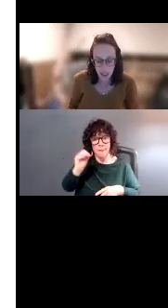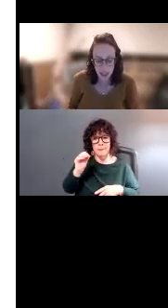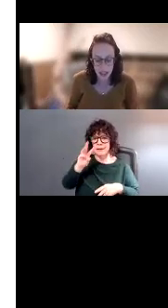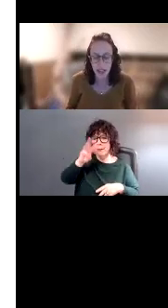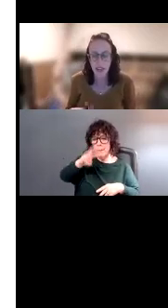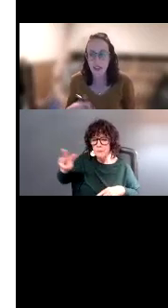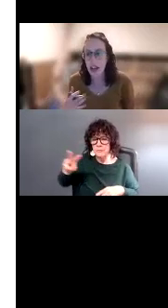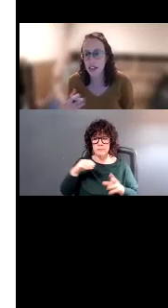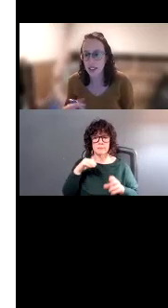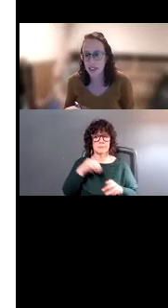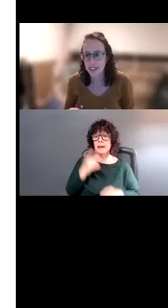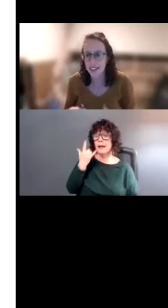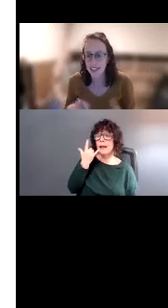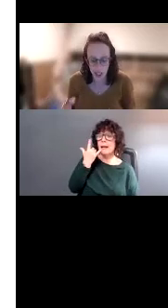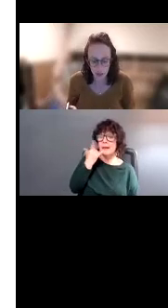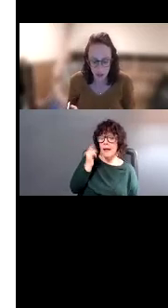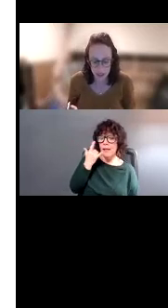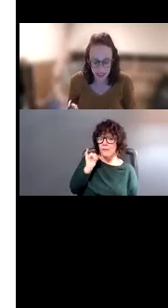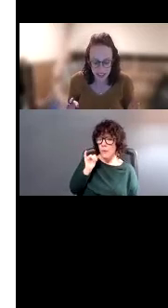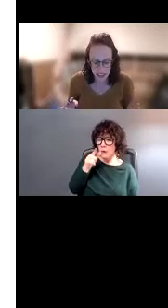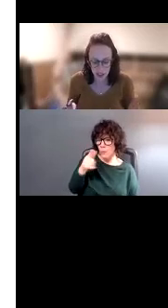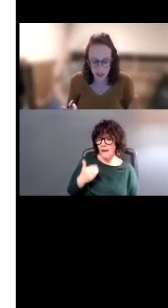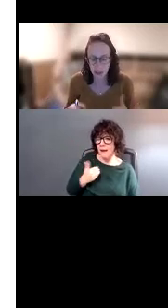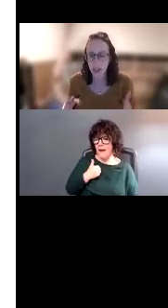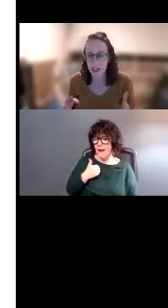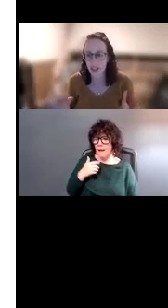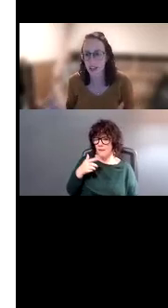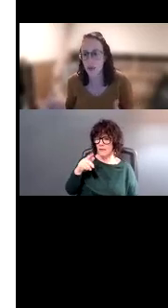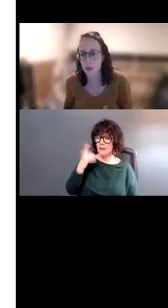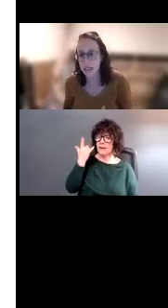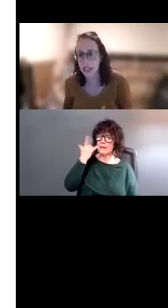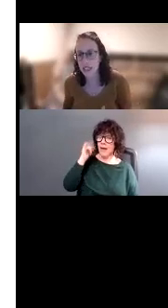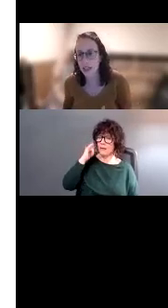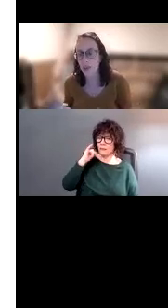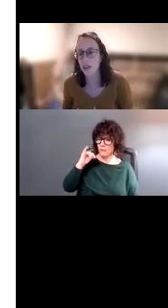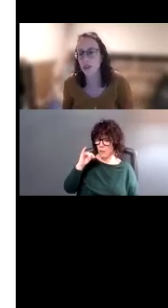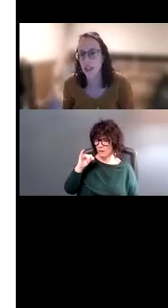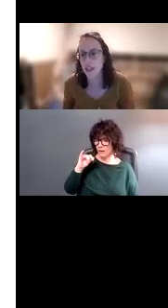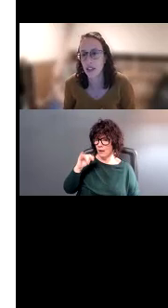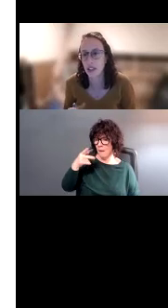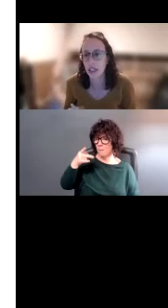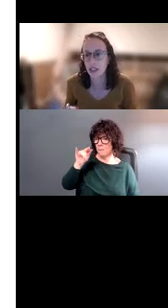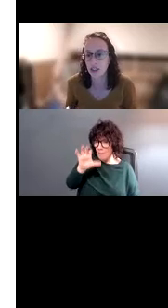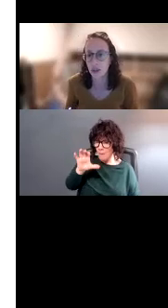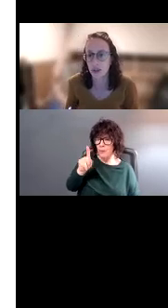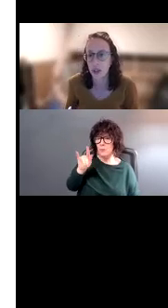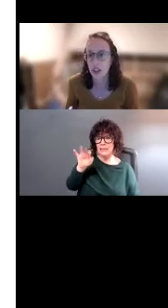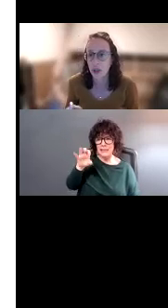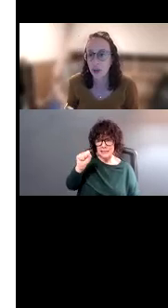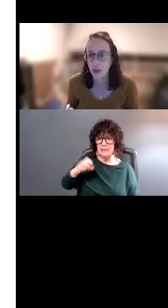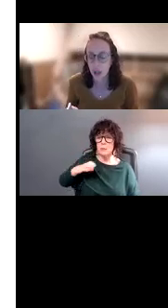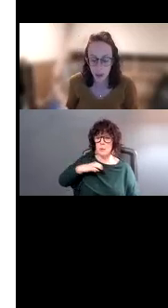Commission, and that is a government, .gov website where you can look